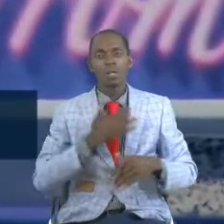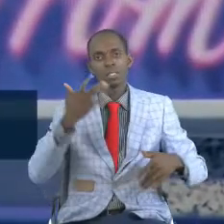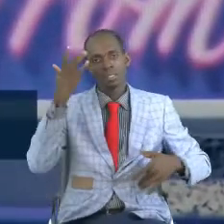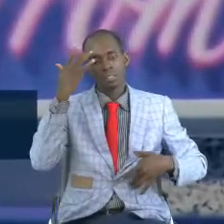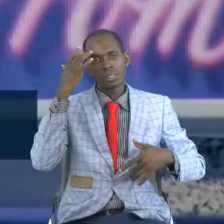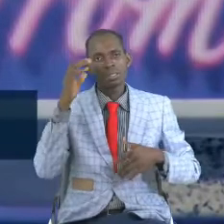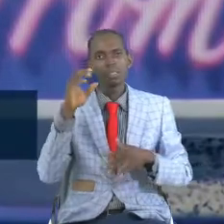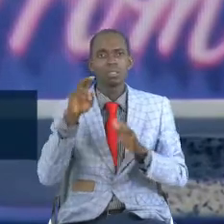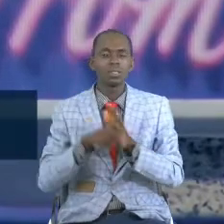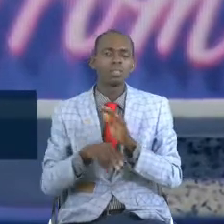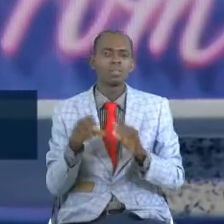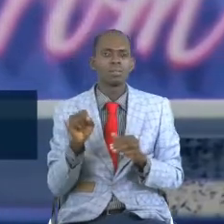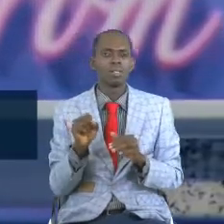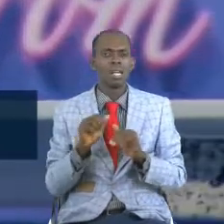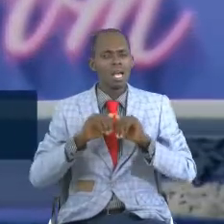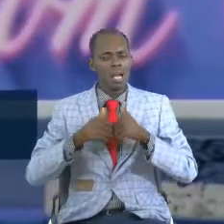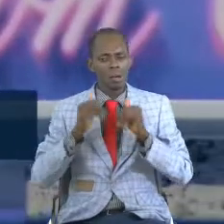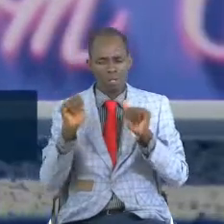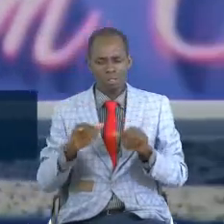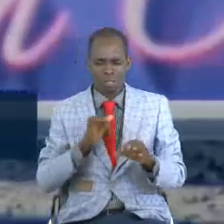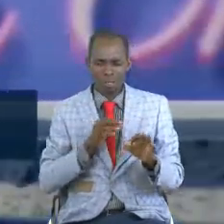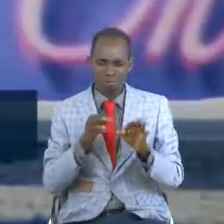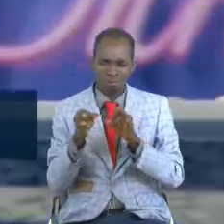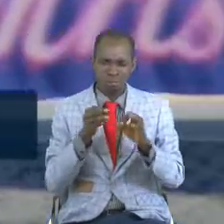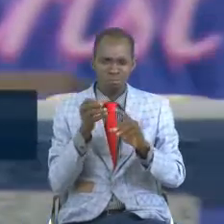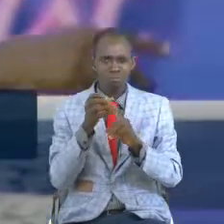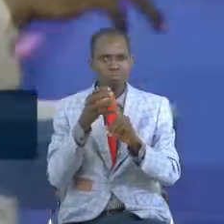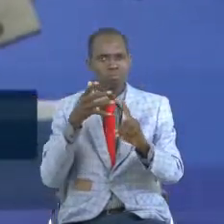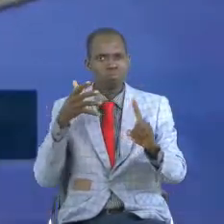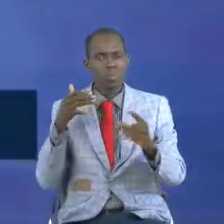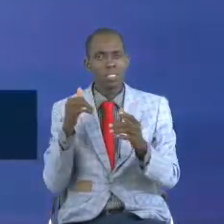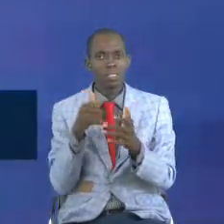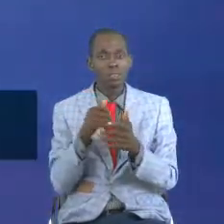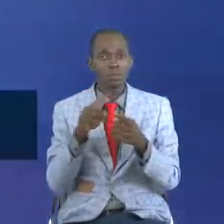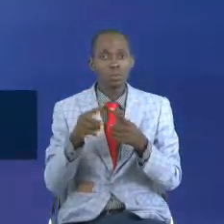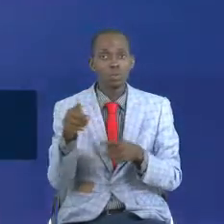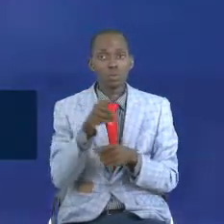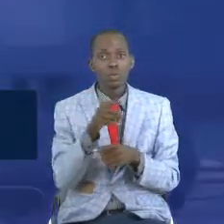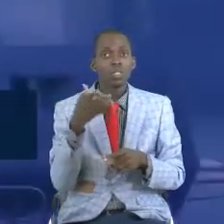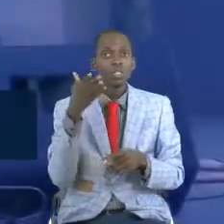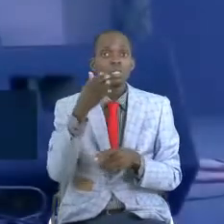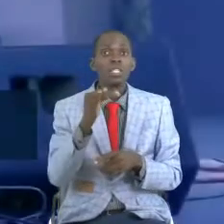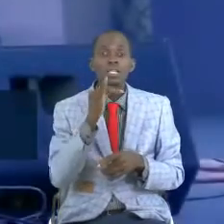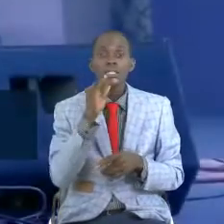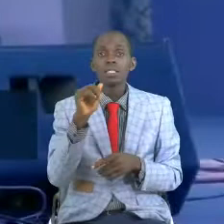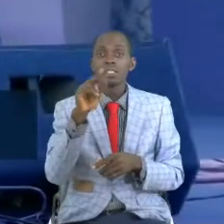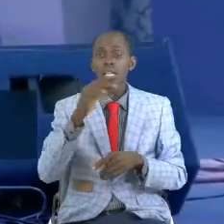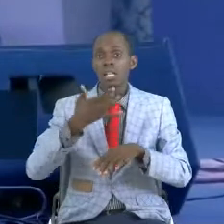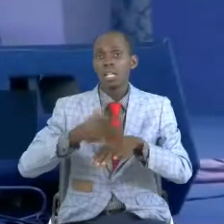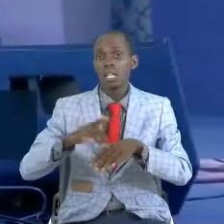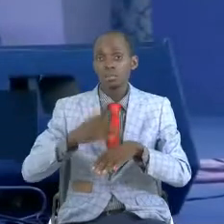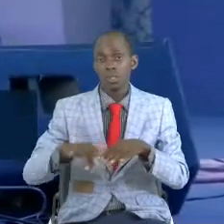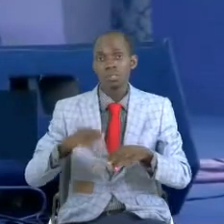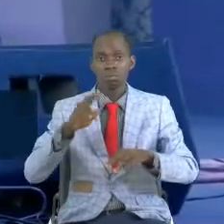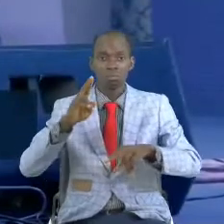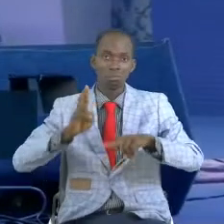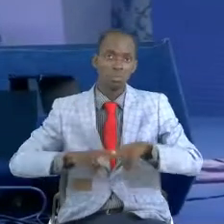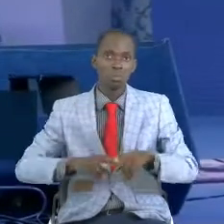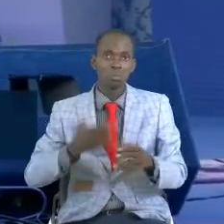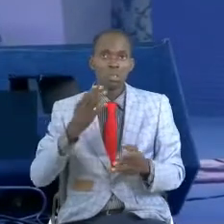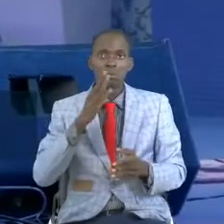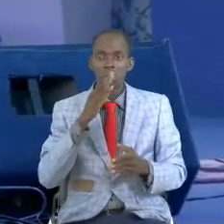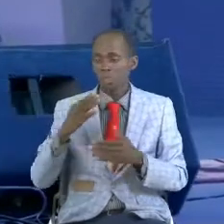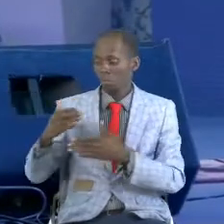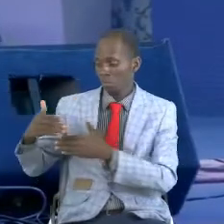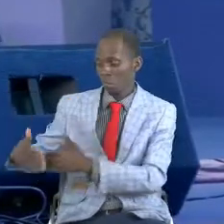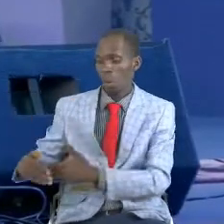I explain that to you? Let me explain this way. There's an empty chair, maybe beside you or maybe in front